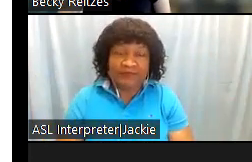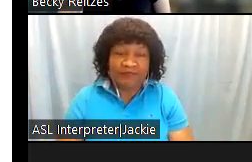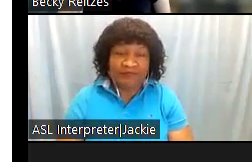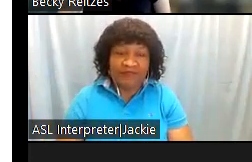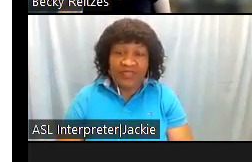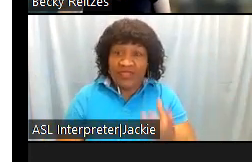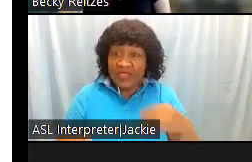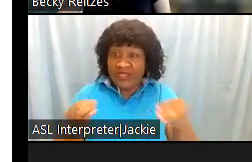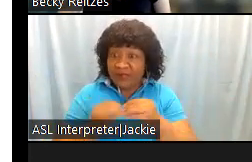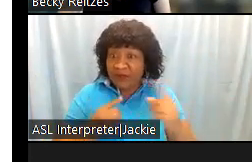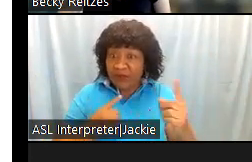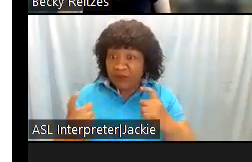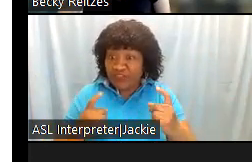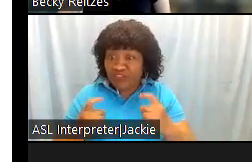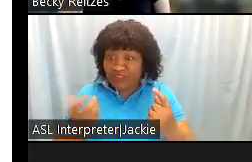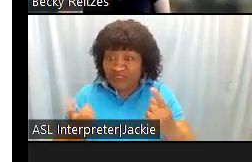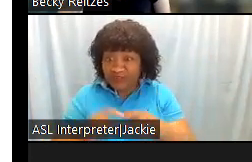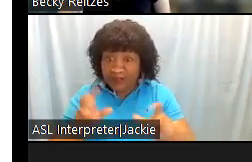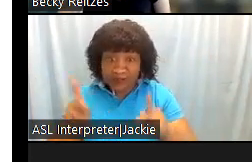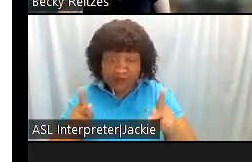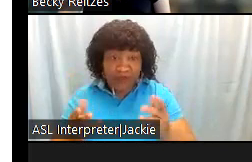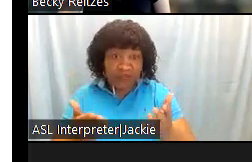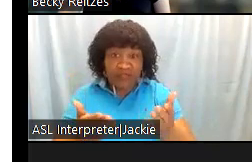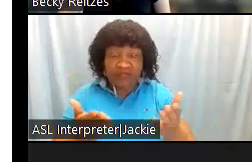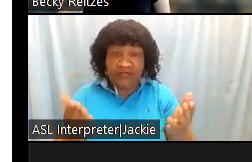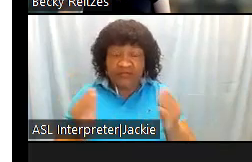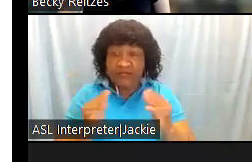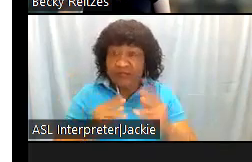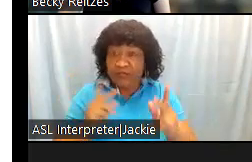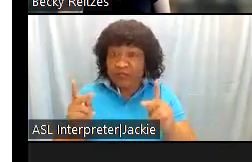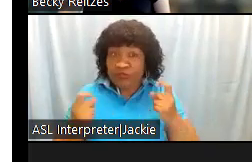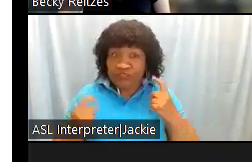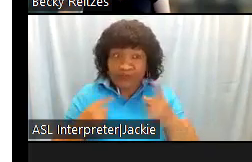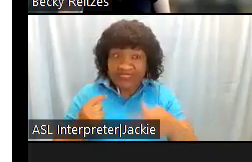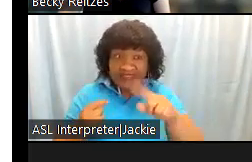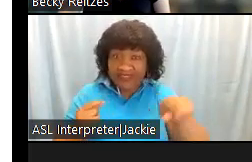Any questions at all from folks about any of this?